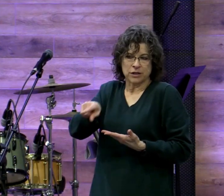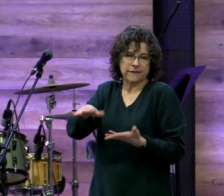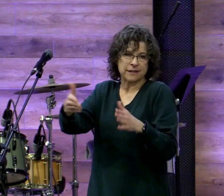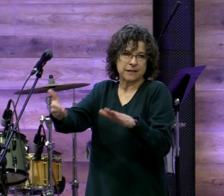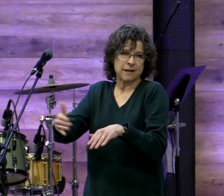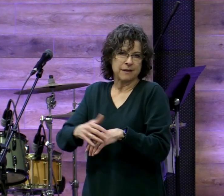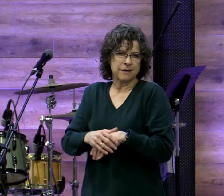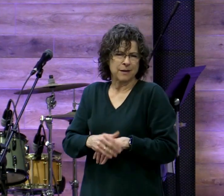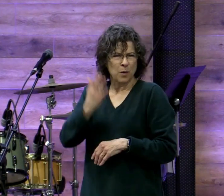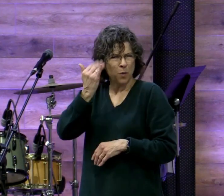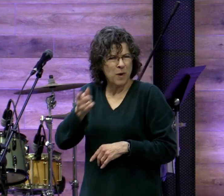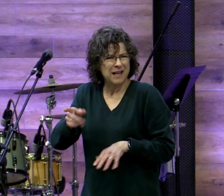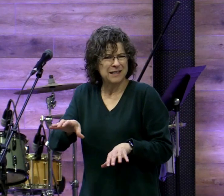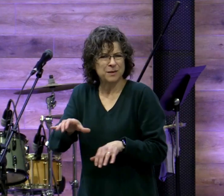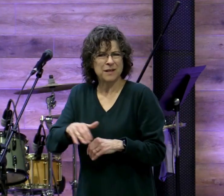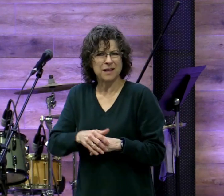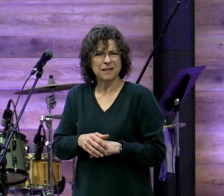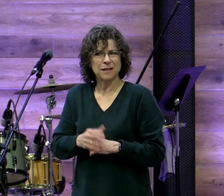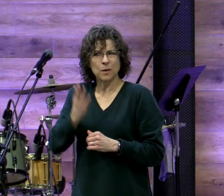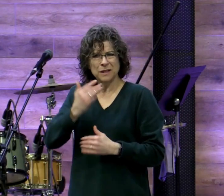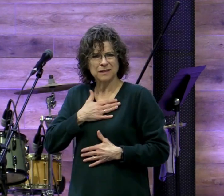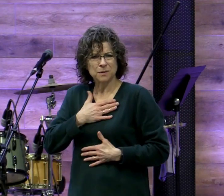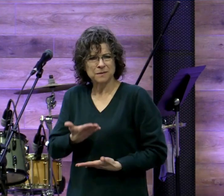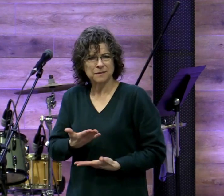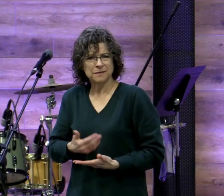Why did he do it?